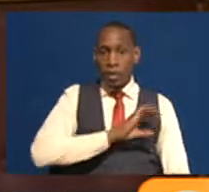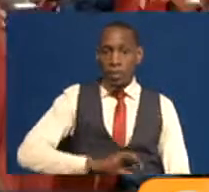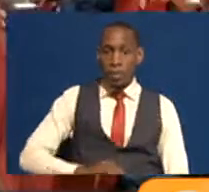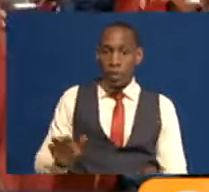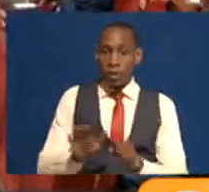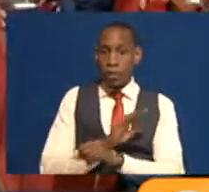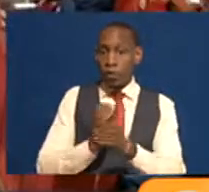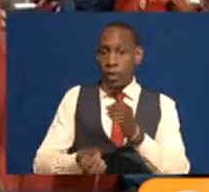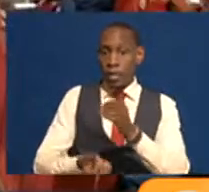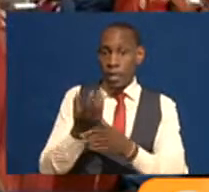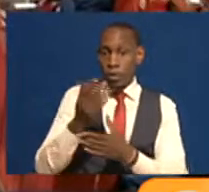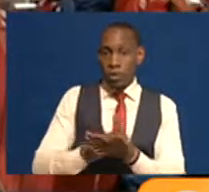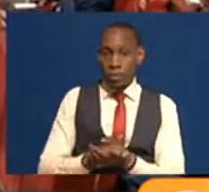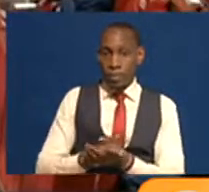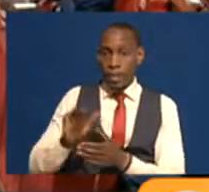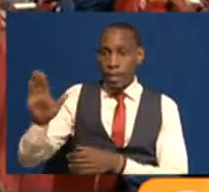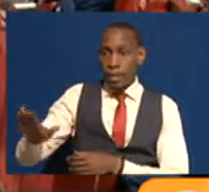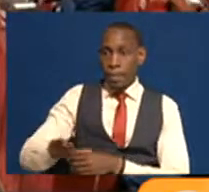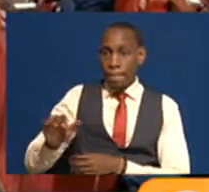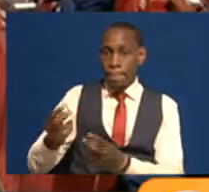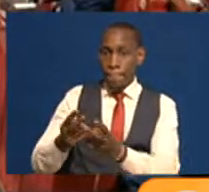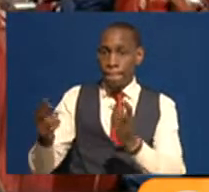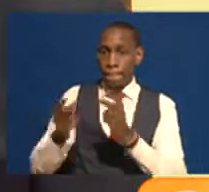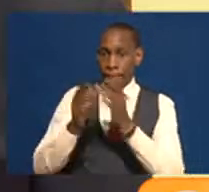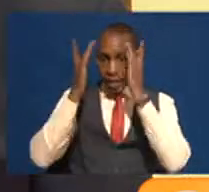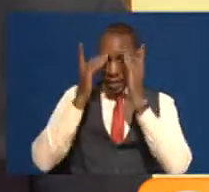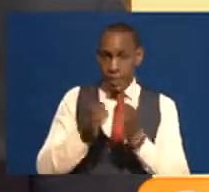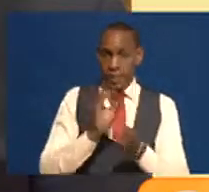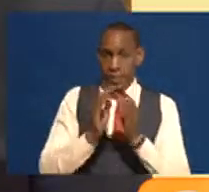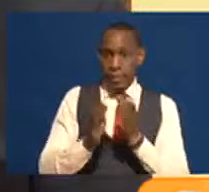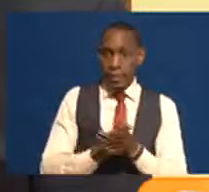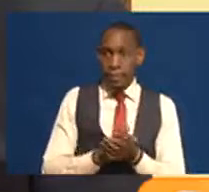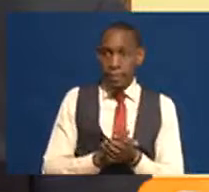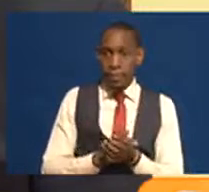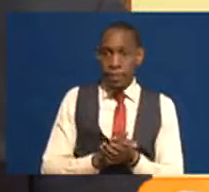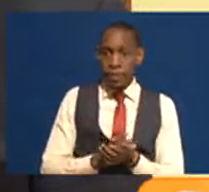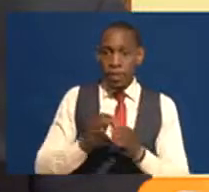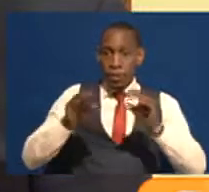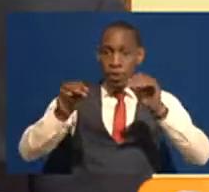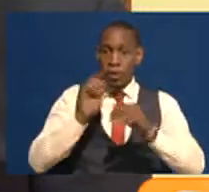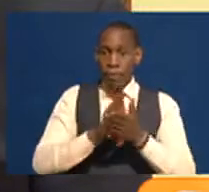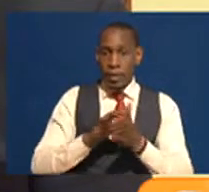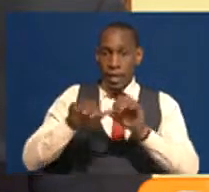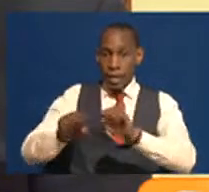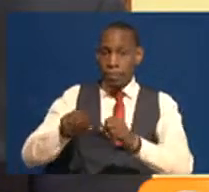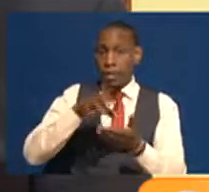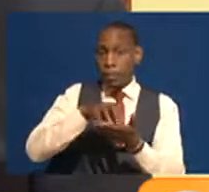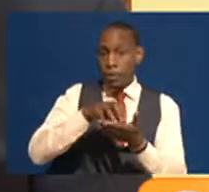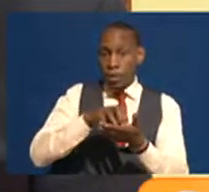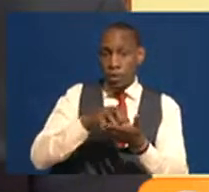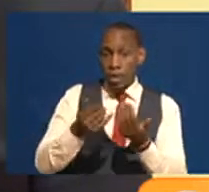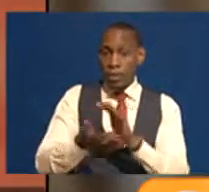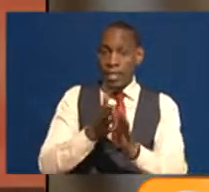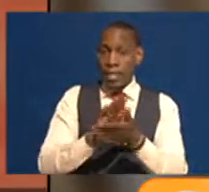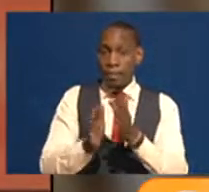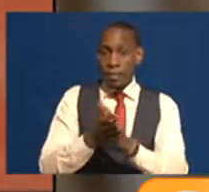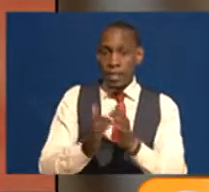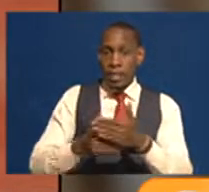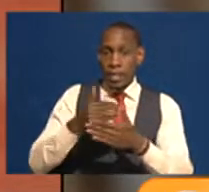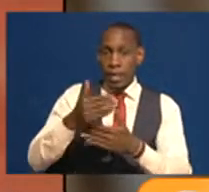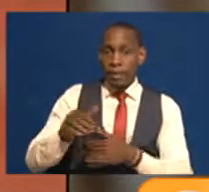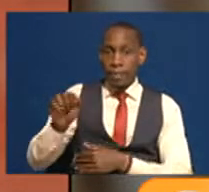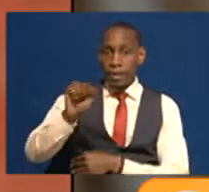constituted. The House plenary will determine if he fits the bill to fill the slot left vacant by